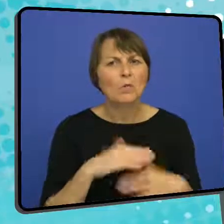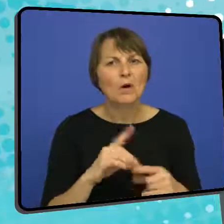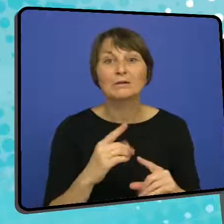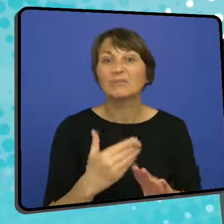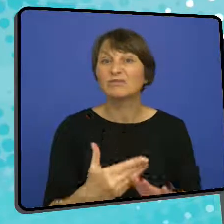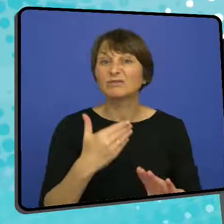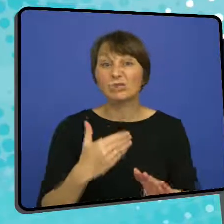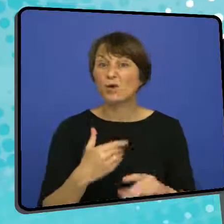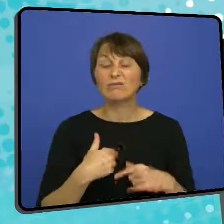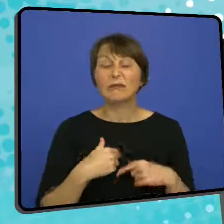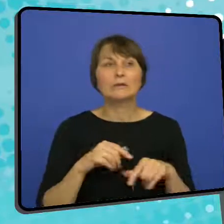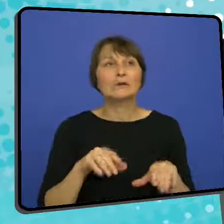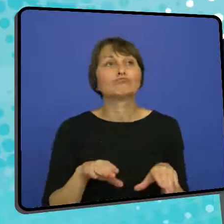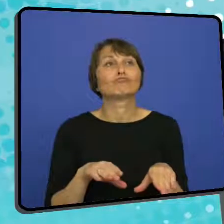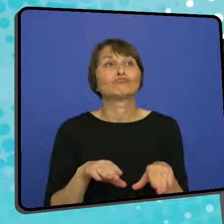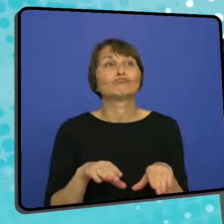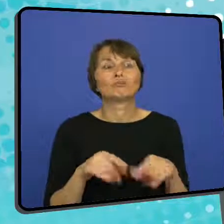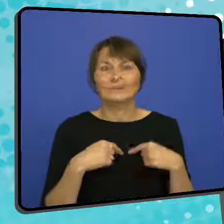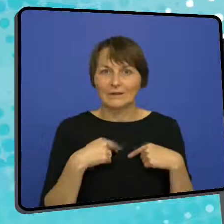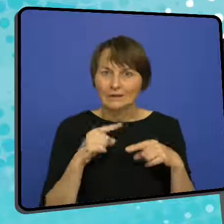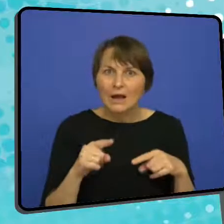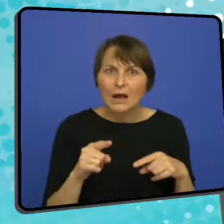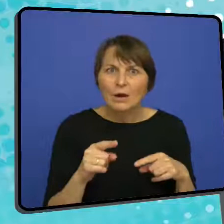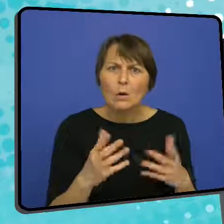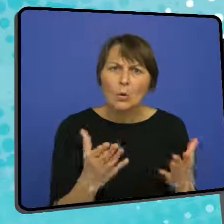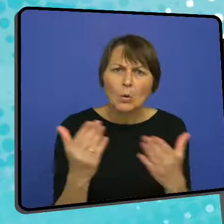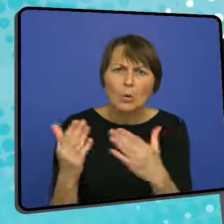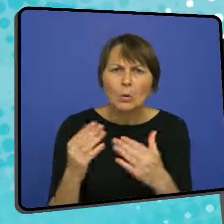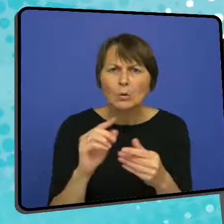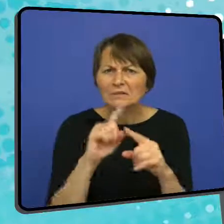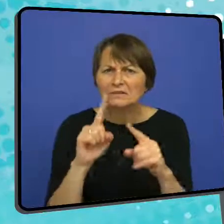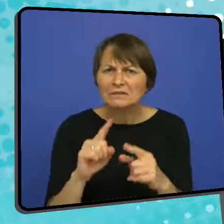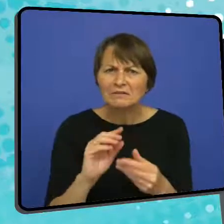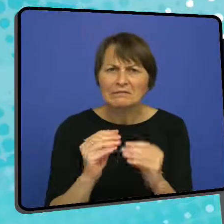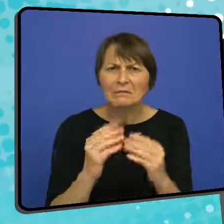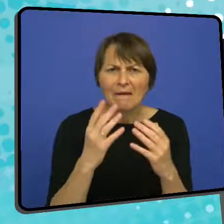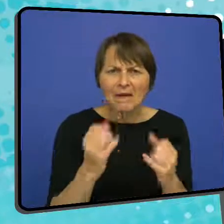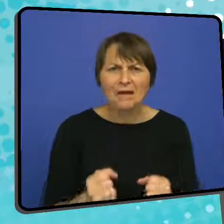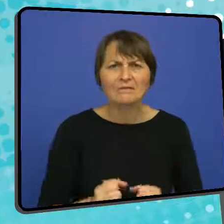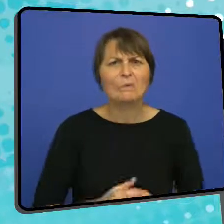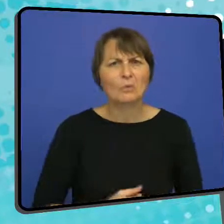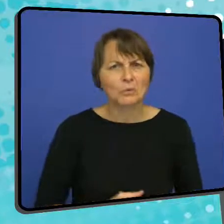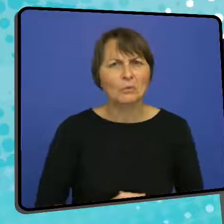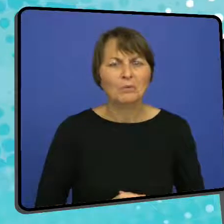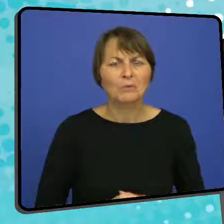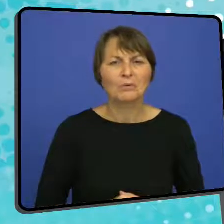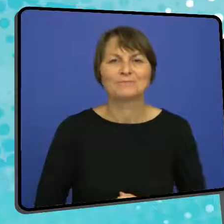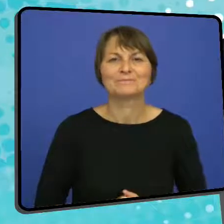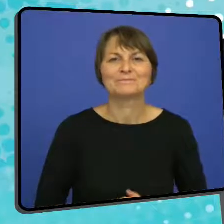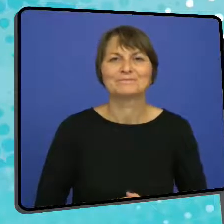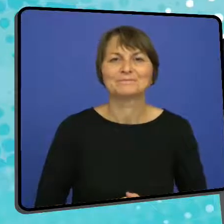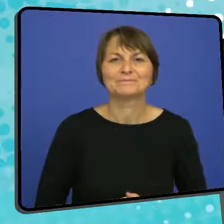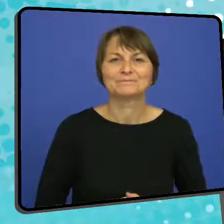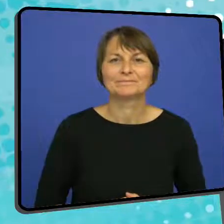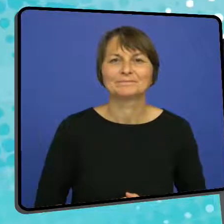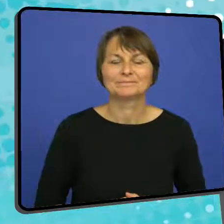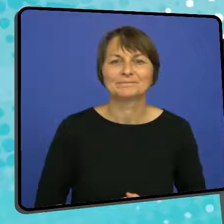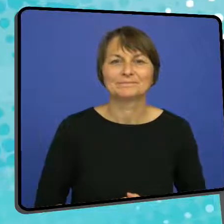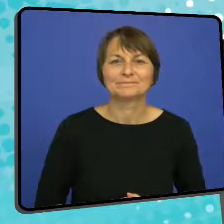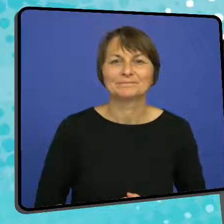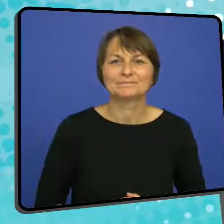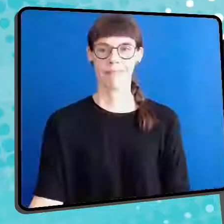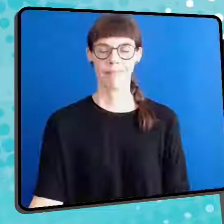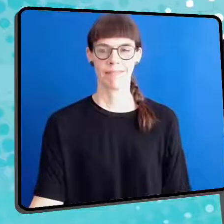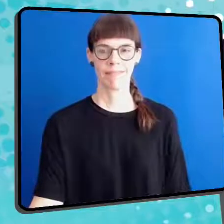so it's so interesting hearing all those different nuances that you have to design. It's really fascinating. And I